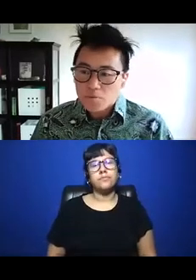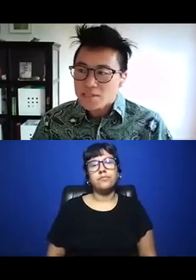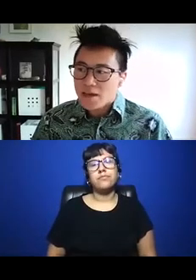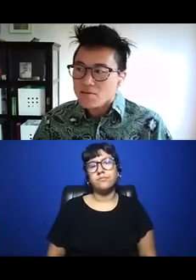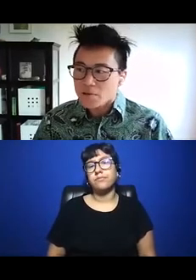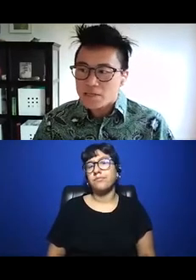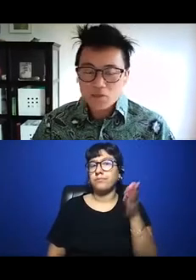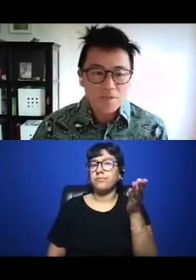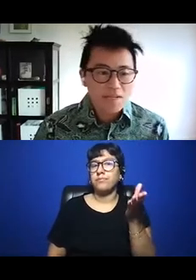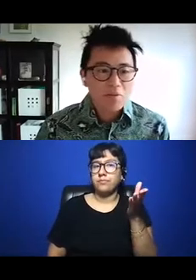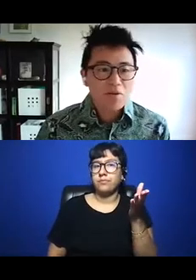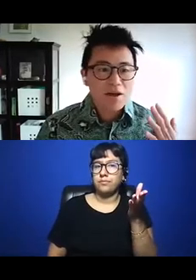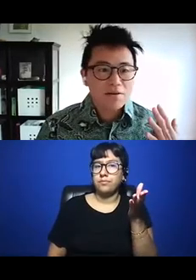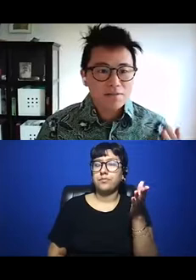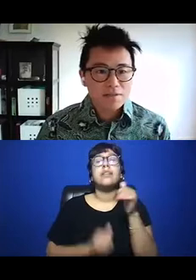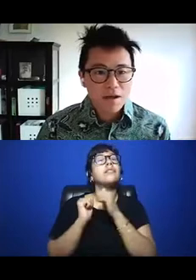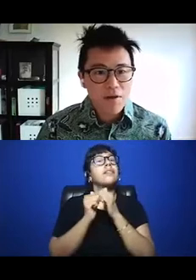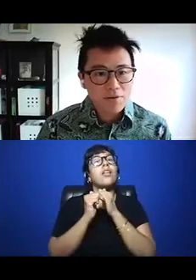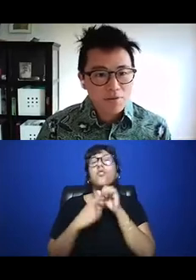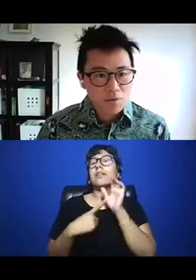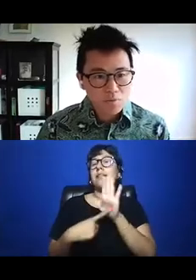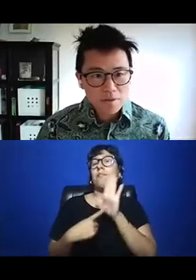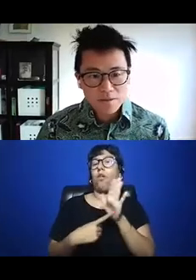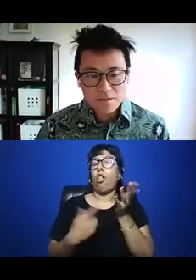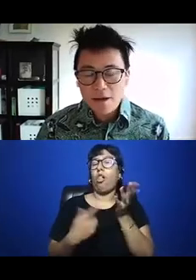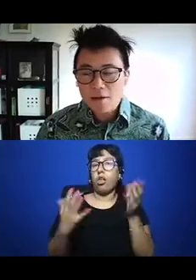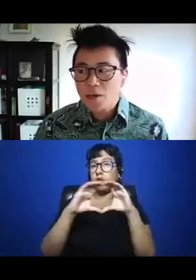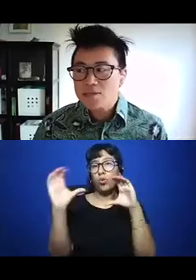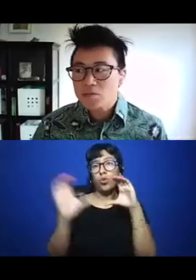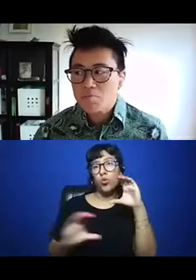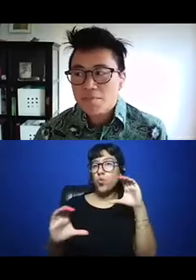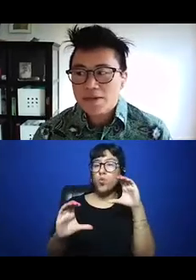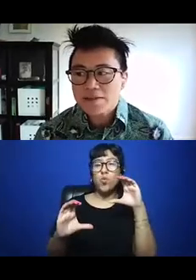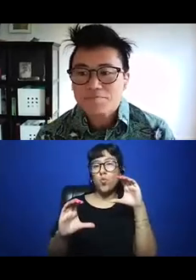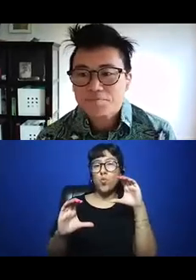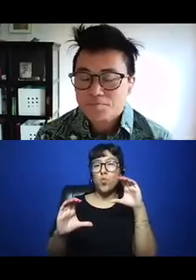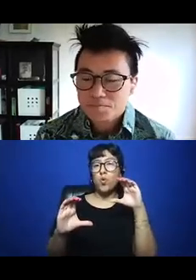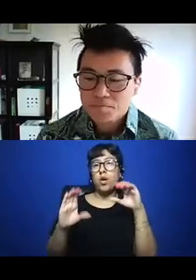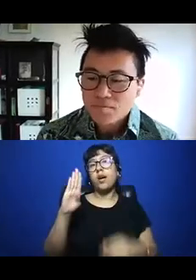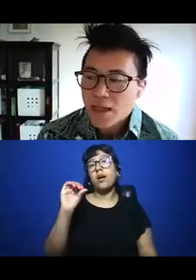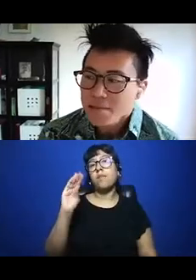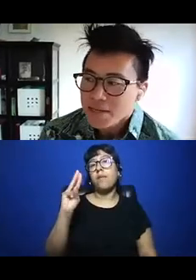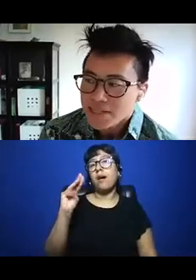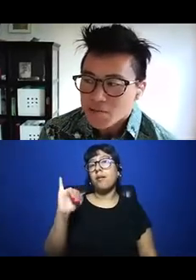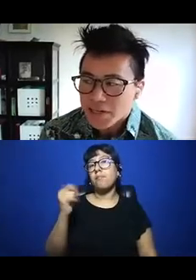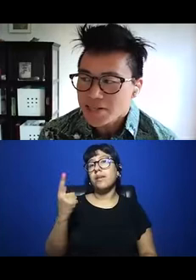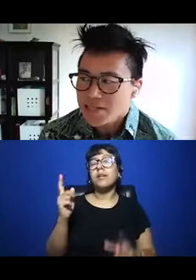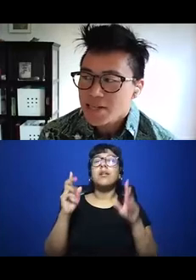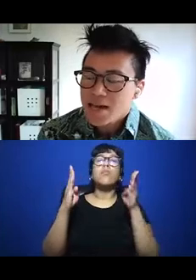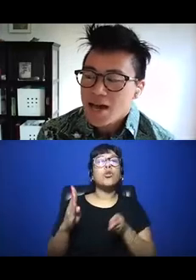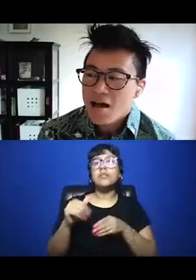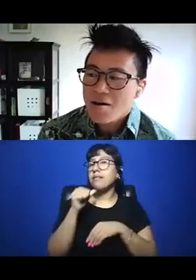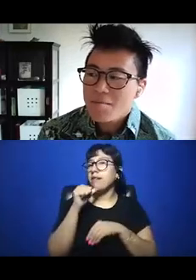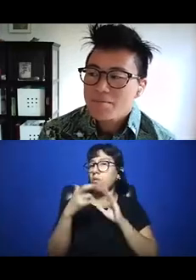So together, we're going to do an example around Zoom and Zoom bombing. And the example here